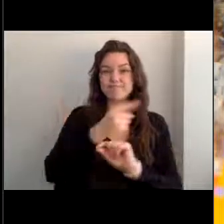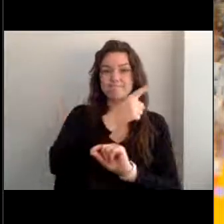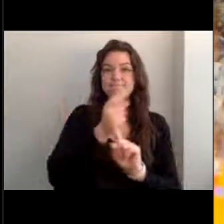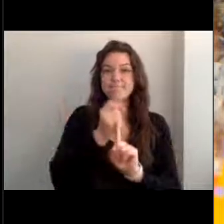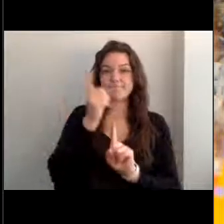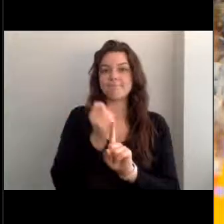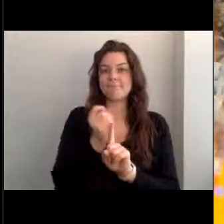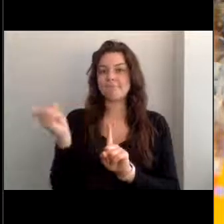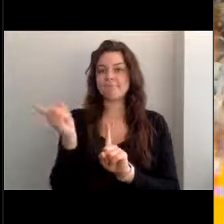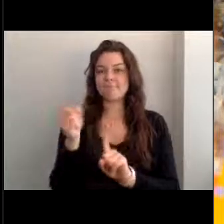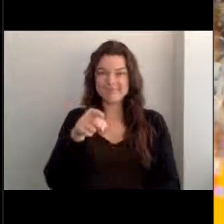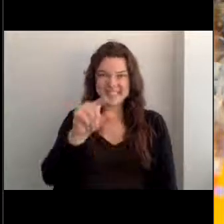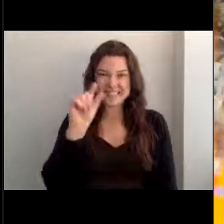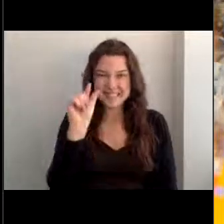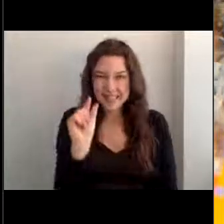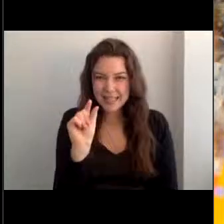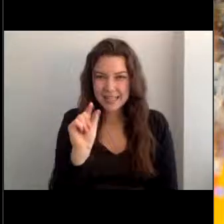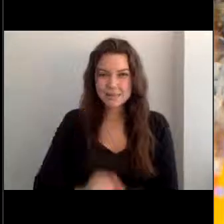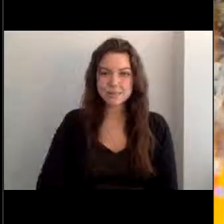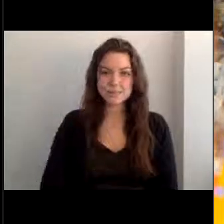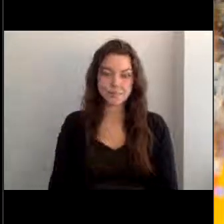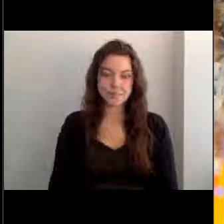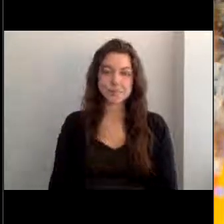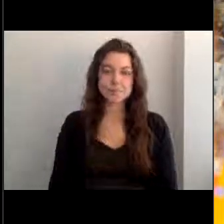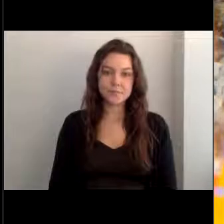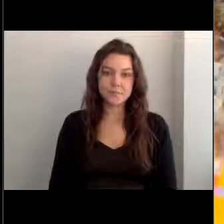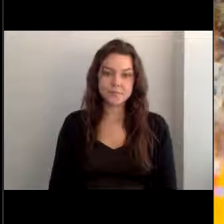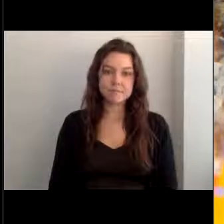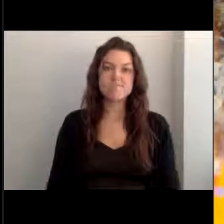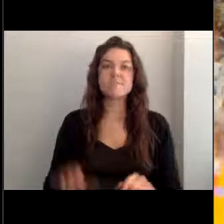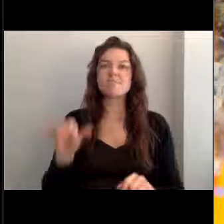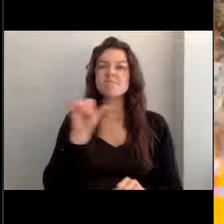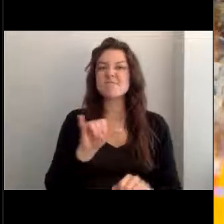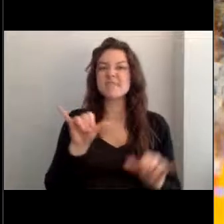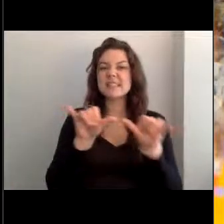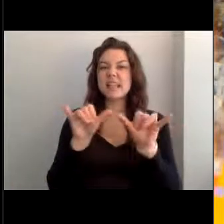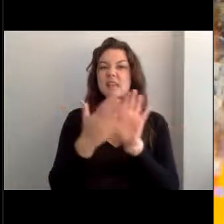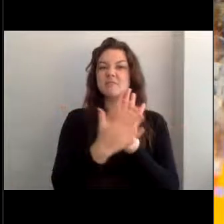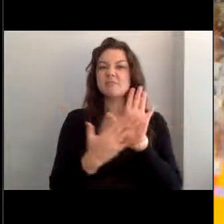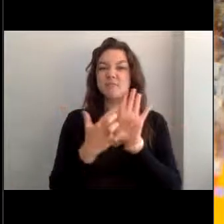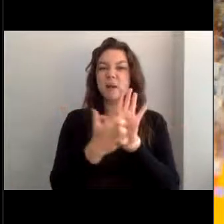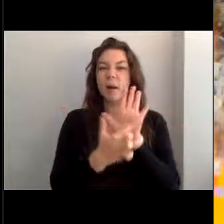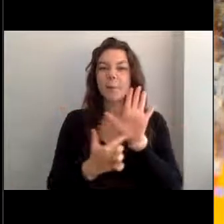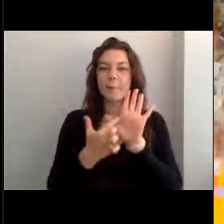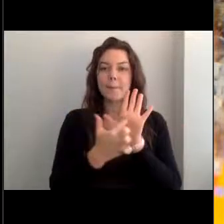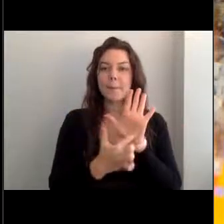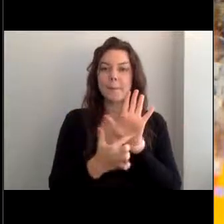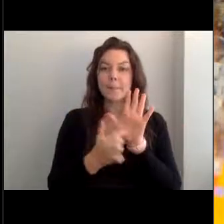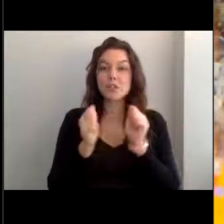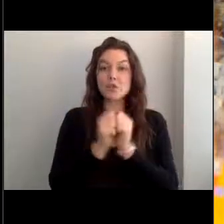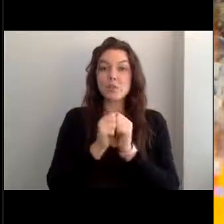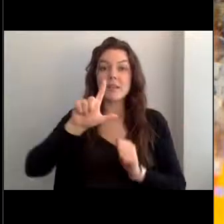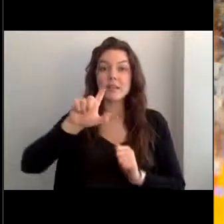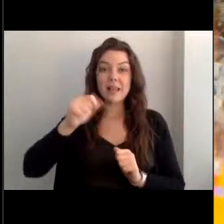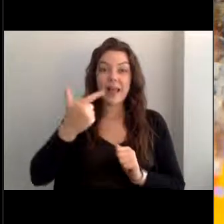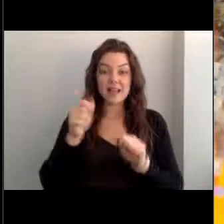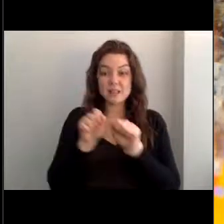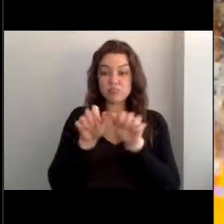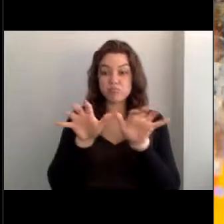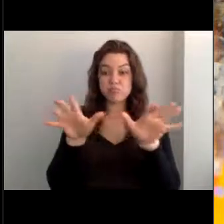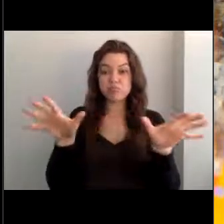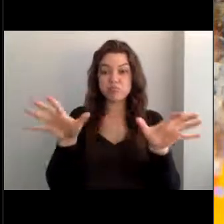is very tiny. The size you see says it's the size of the palm of your hand, but that's what this leg's all spread out. It's kind of like a daddy long